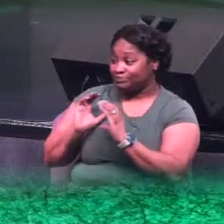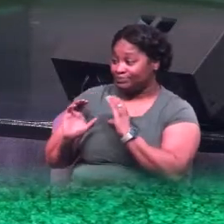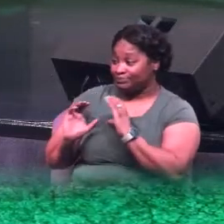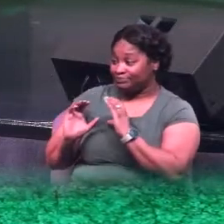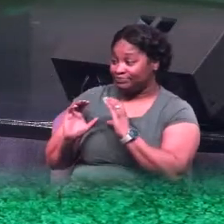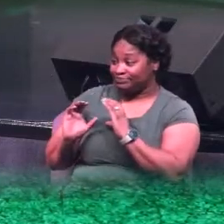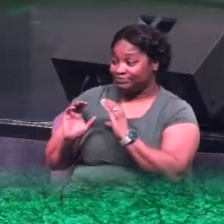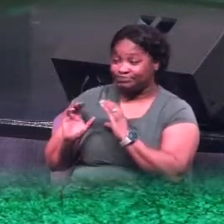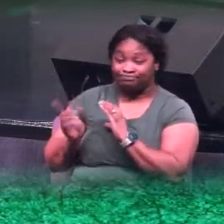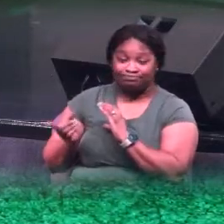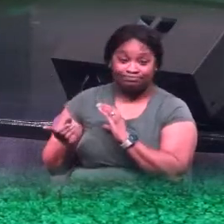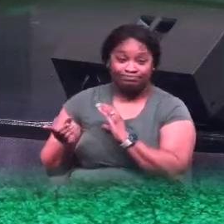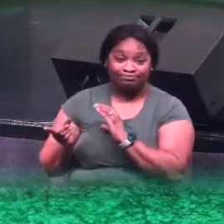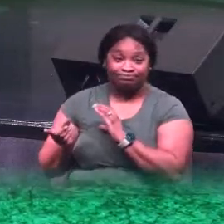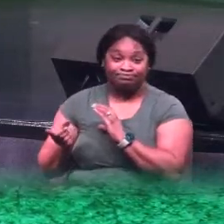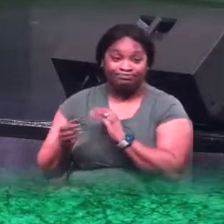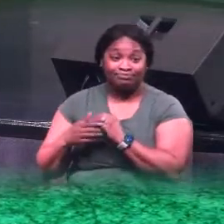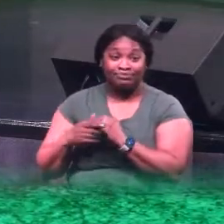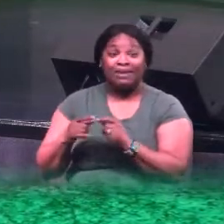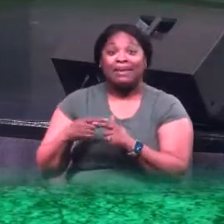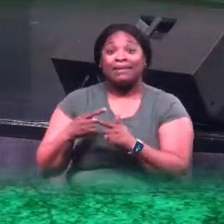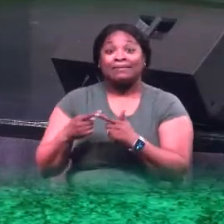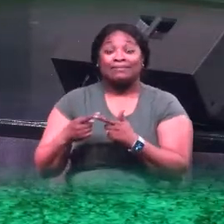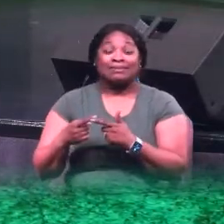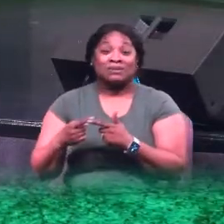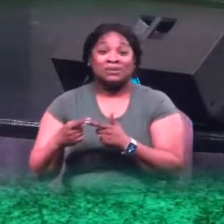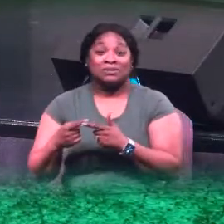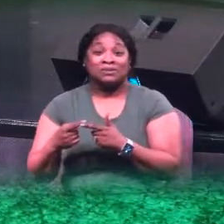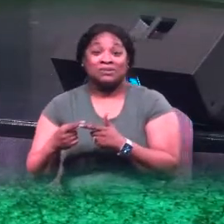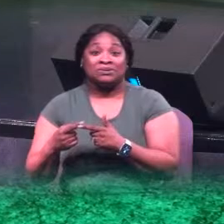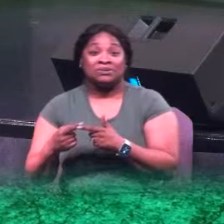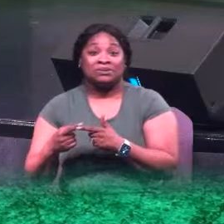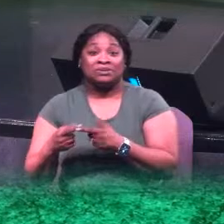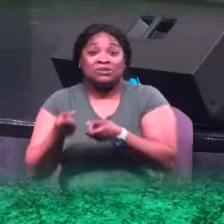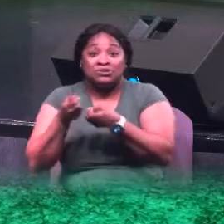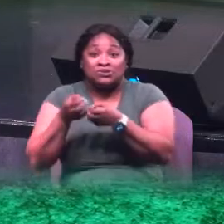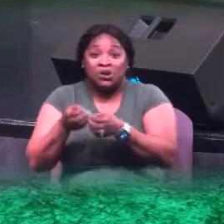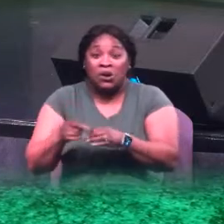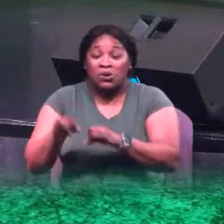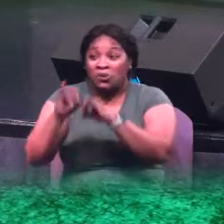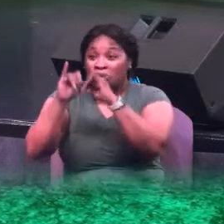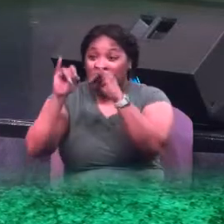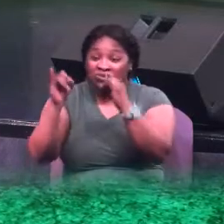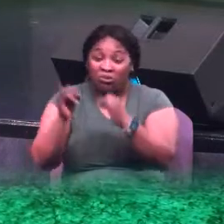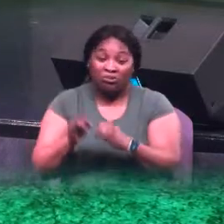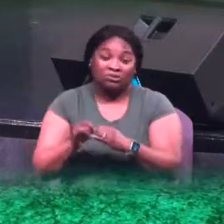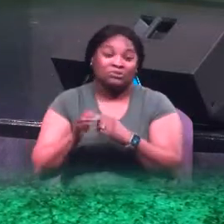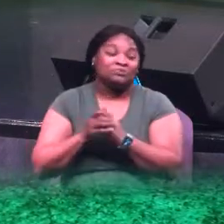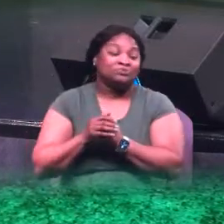conversation. And this is a lost art.